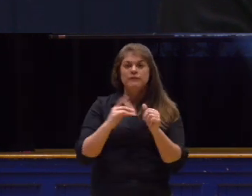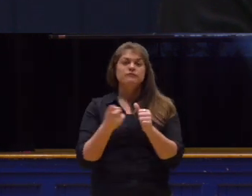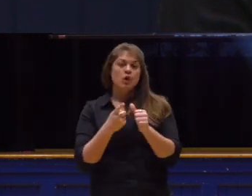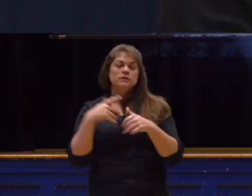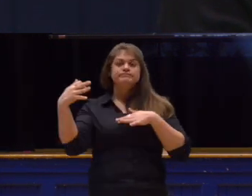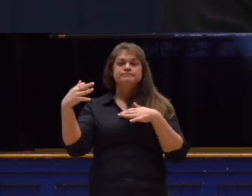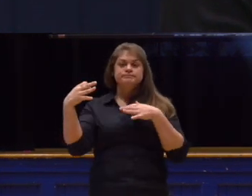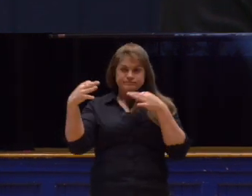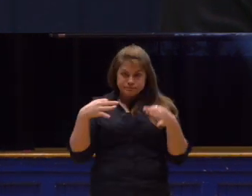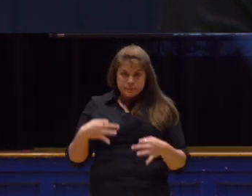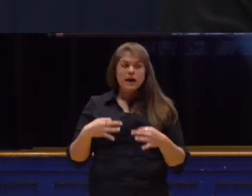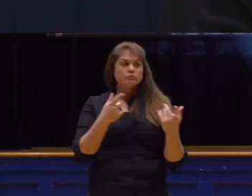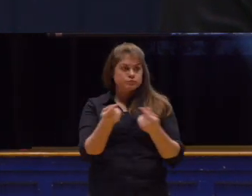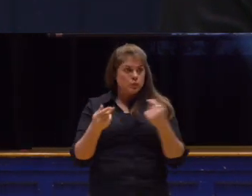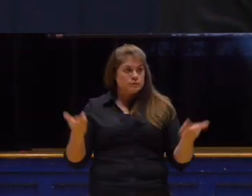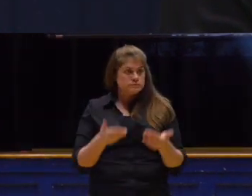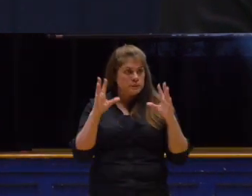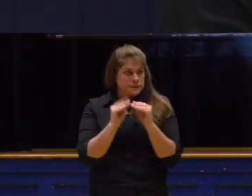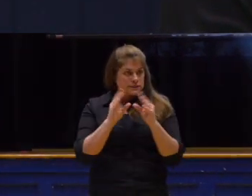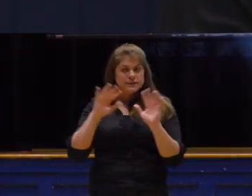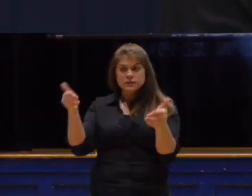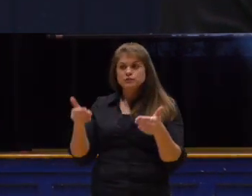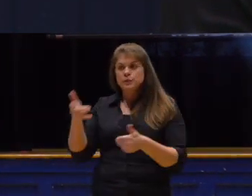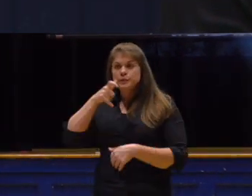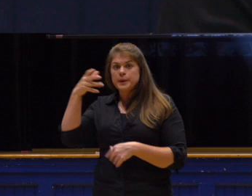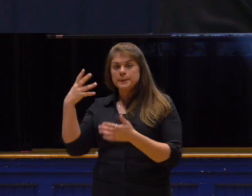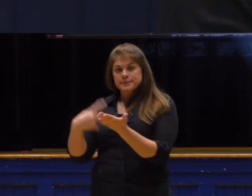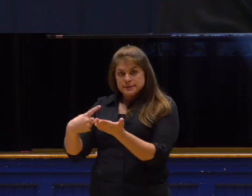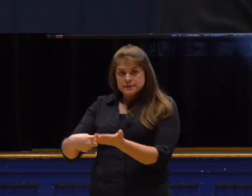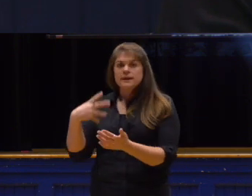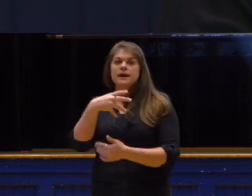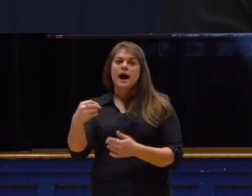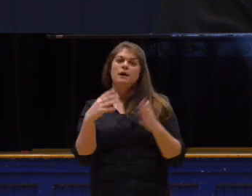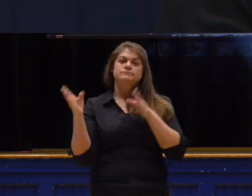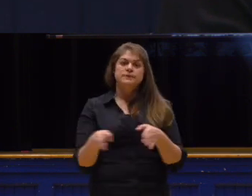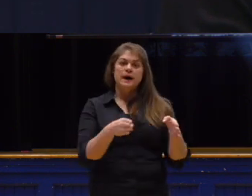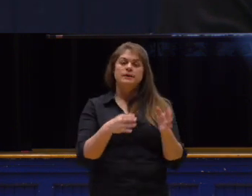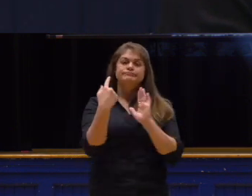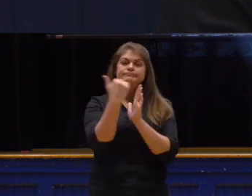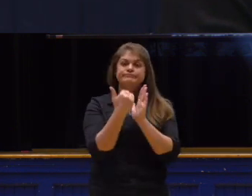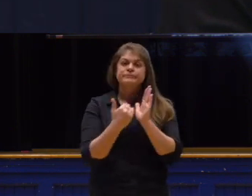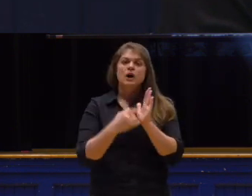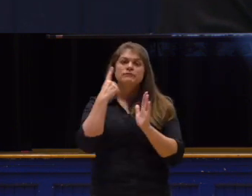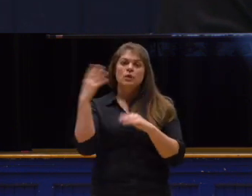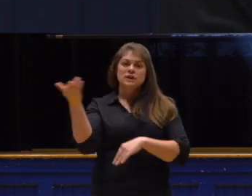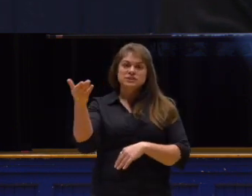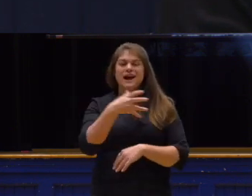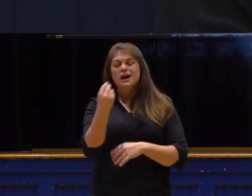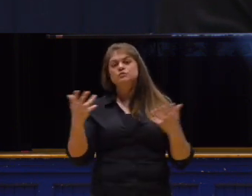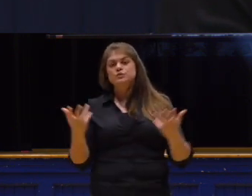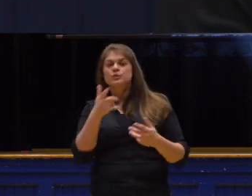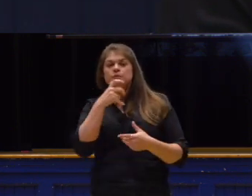a few housekeeping items for the meeting, introducing the speakers and agenda for tonight's presentation, and the entities involved in the project and